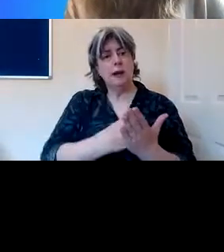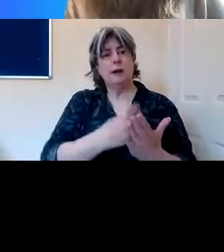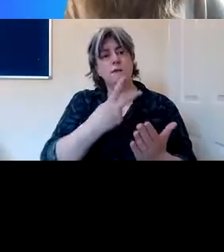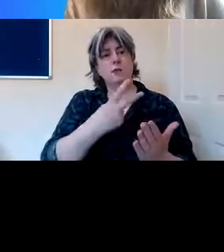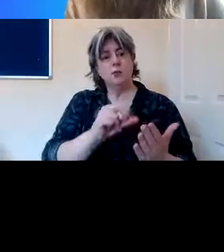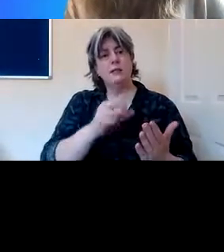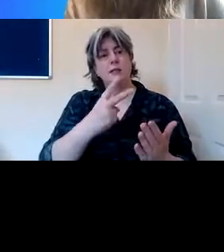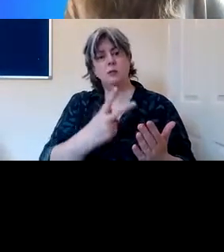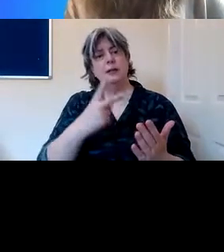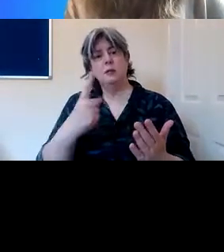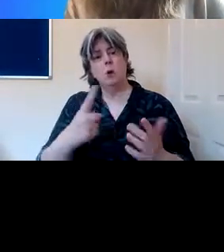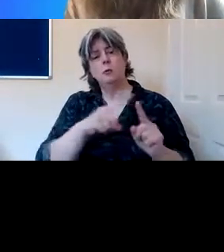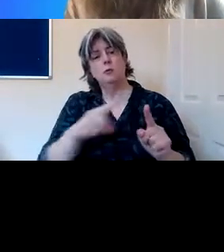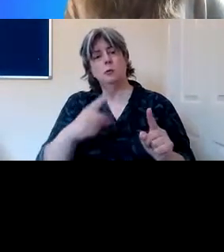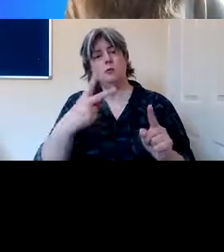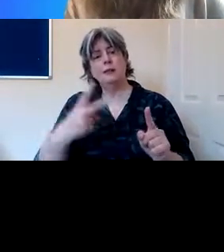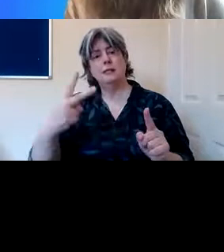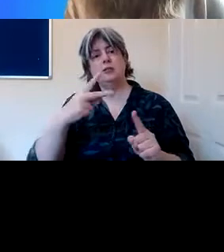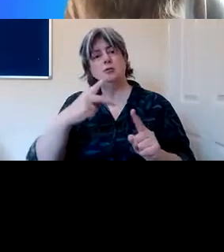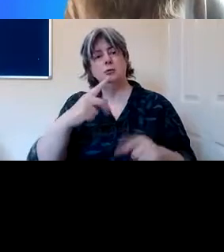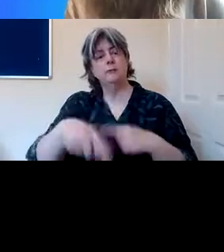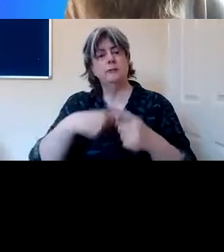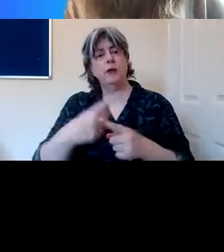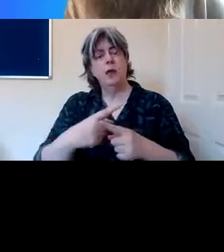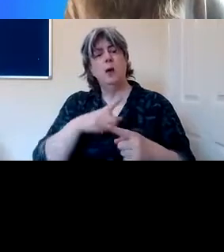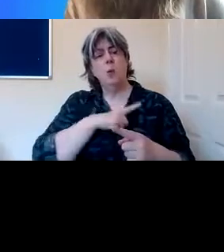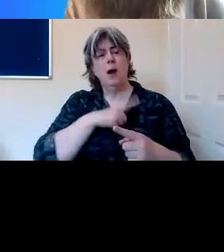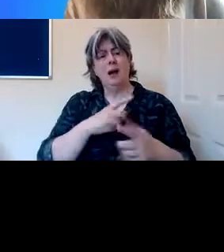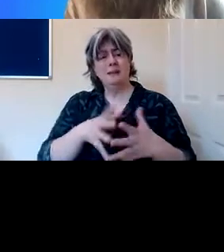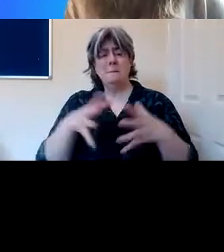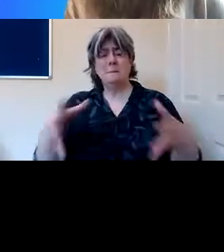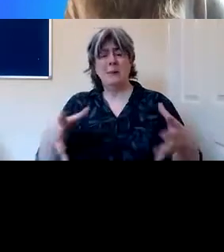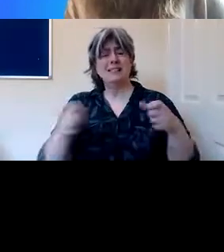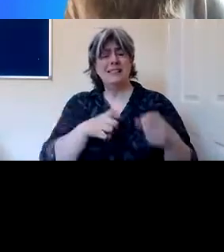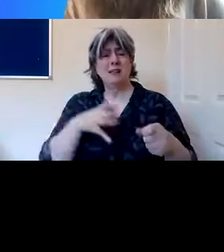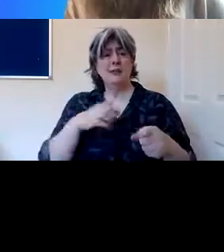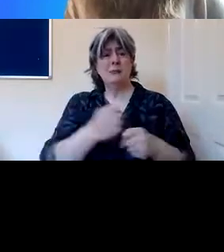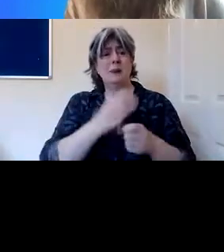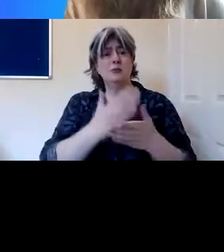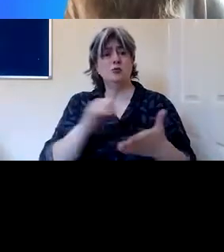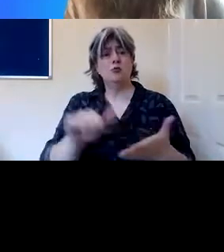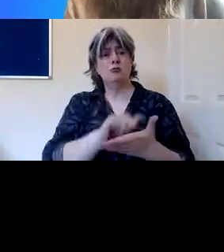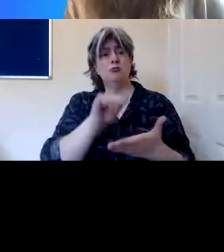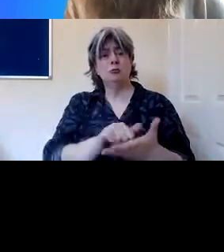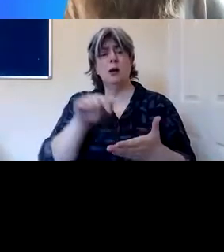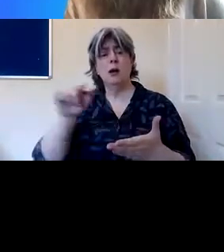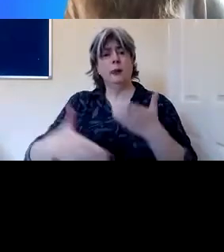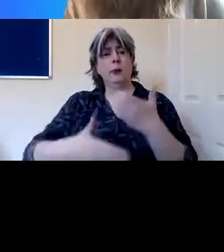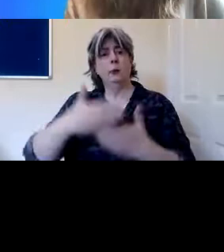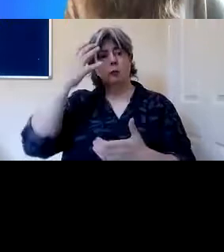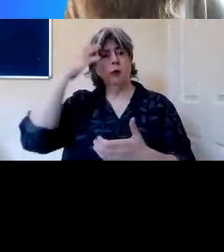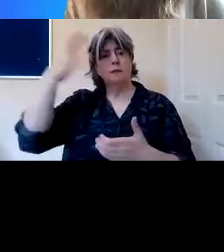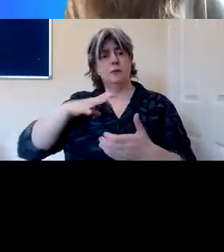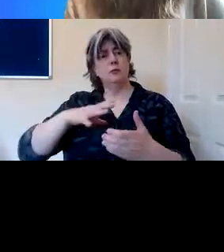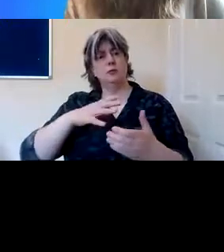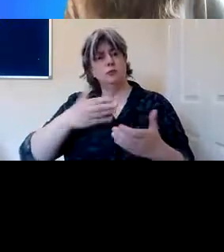is such a huge change. The next government will need to talk to you as a profession about what needs to be done to empower teachers to